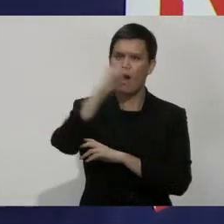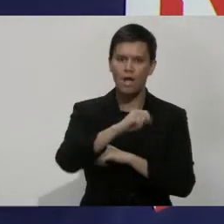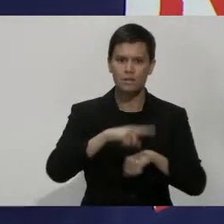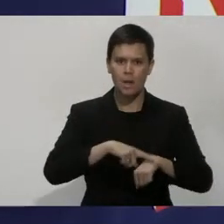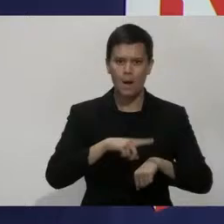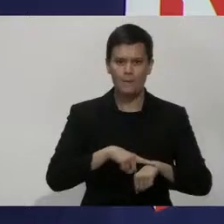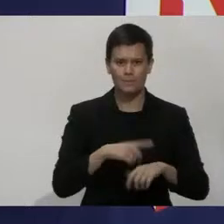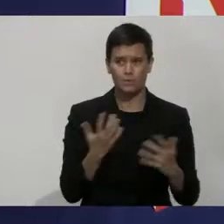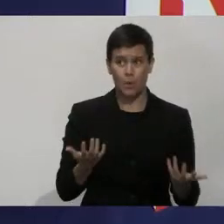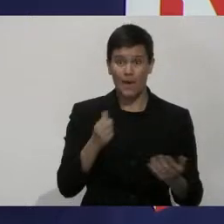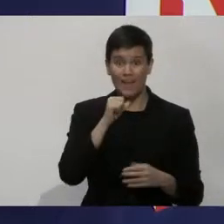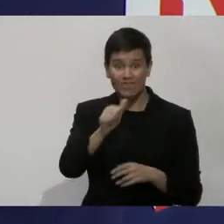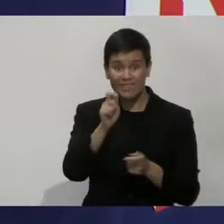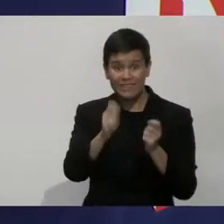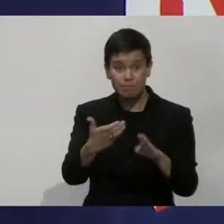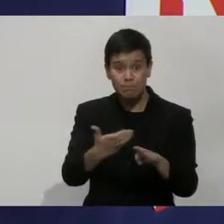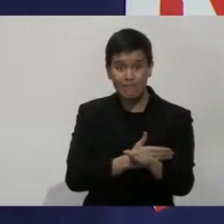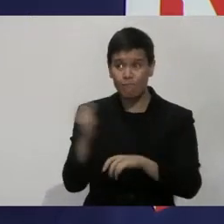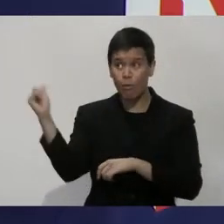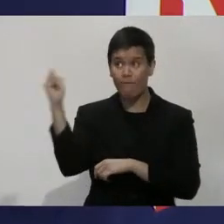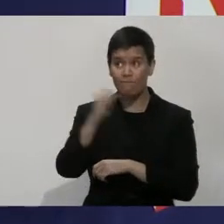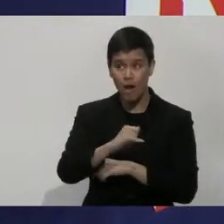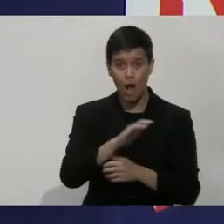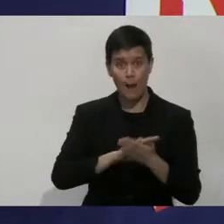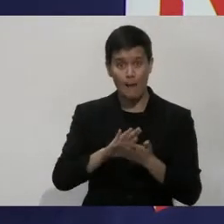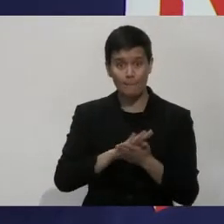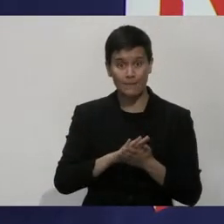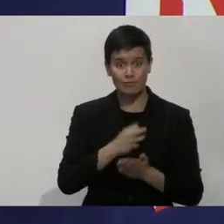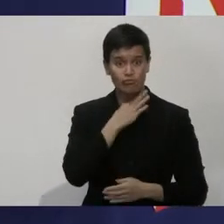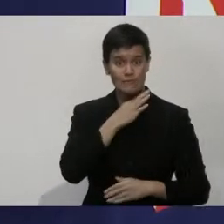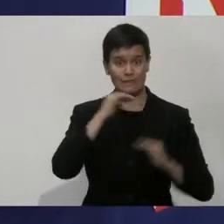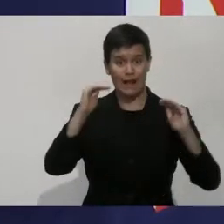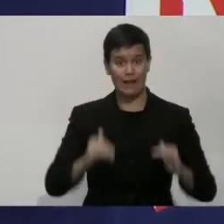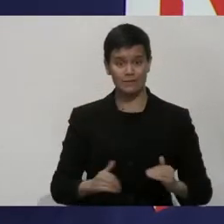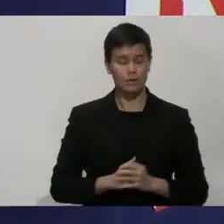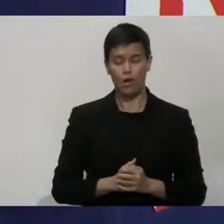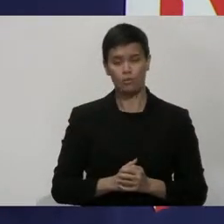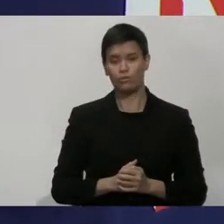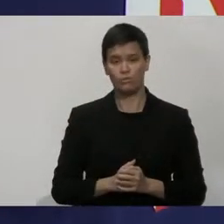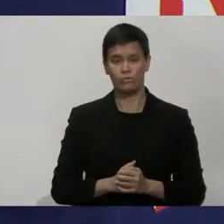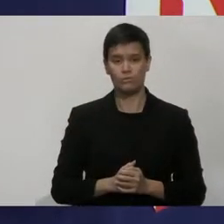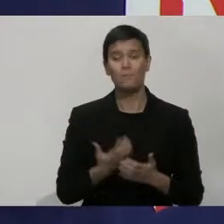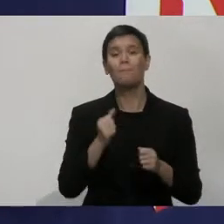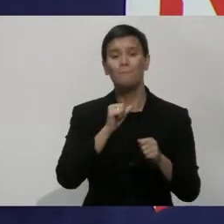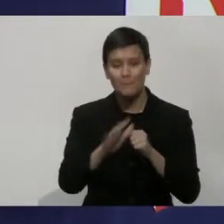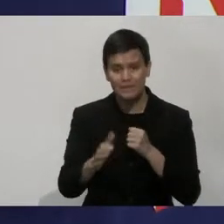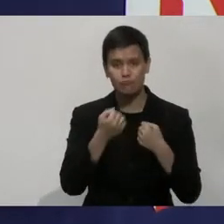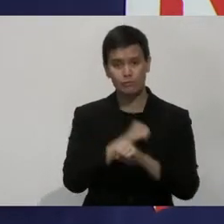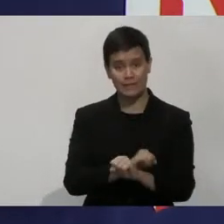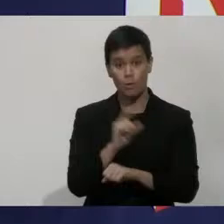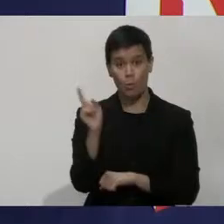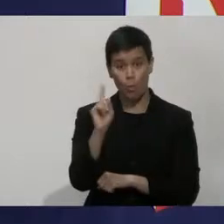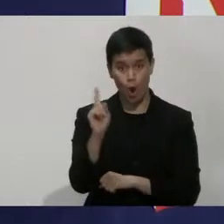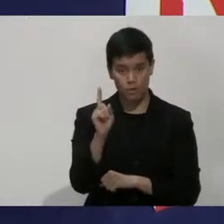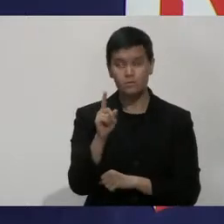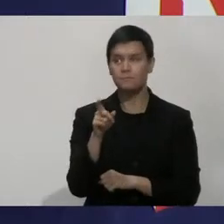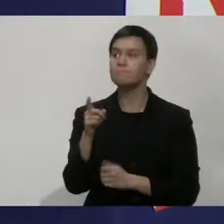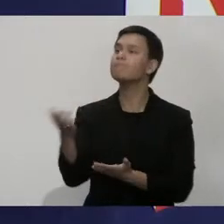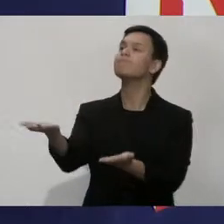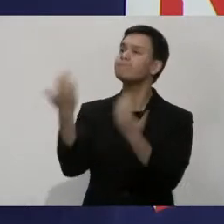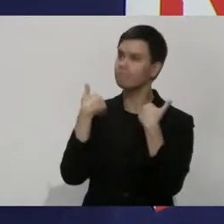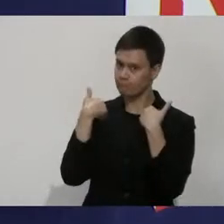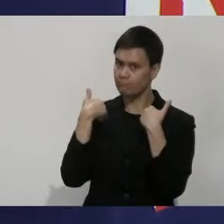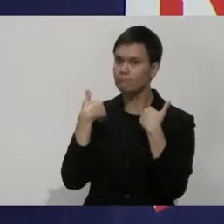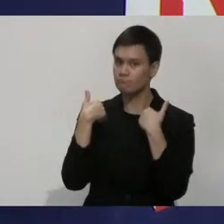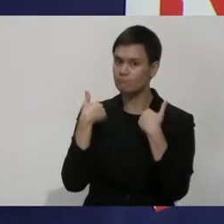positive cases that we had coming into New Zealand in the first place. So the best protection that we have there are the day 3 and the day 12 tests that we have